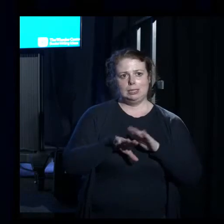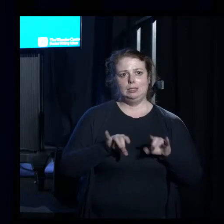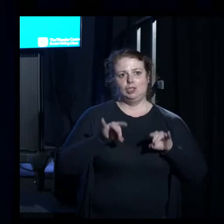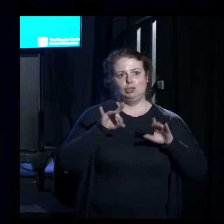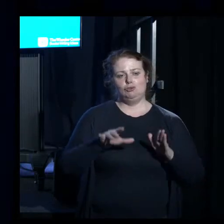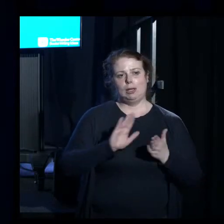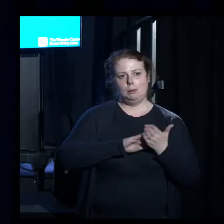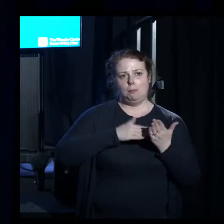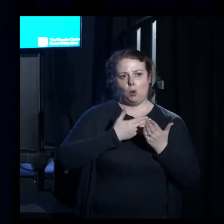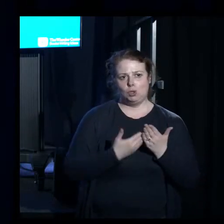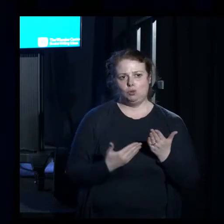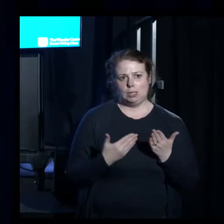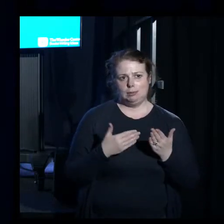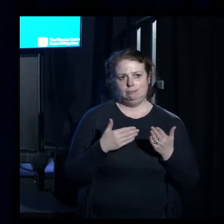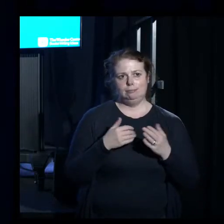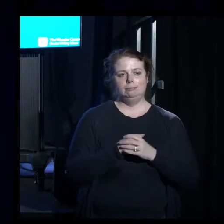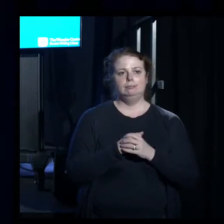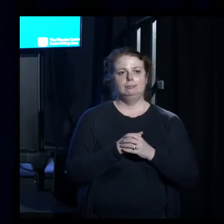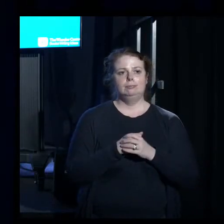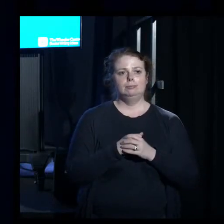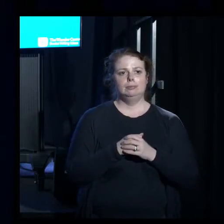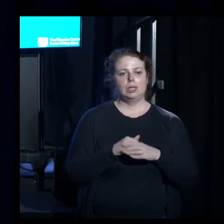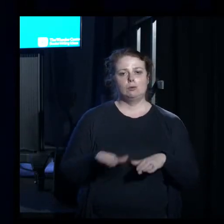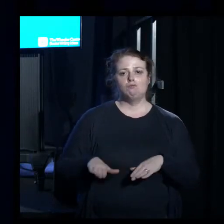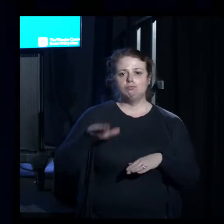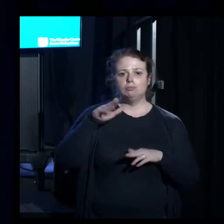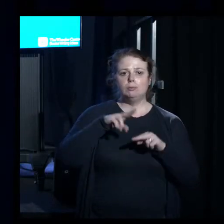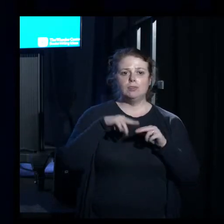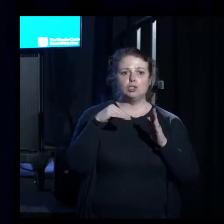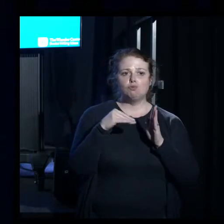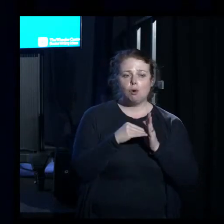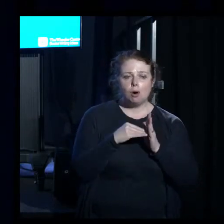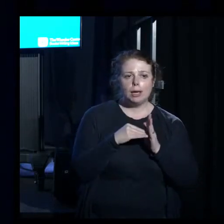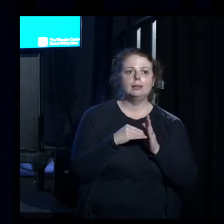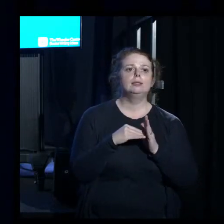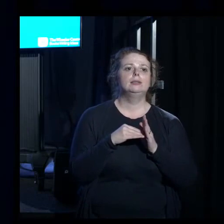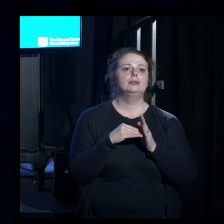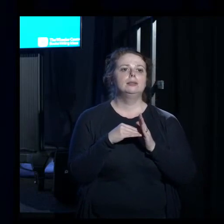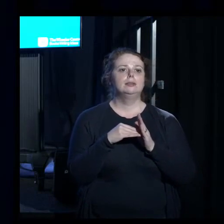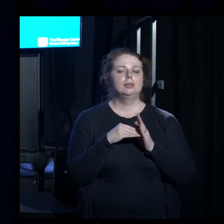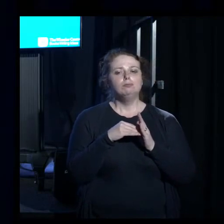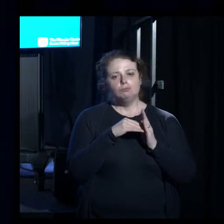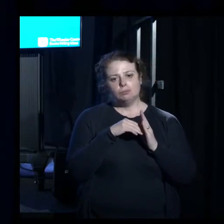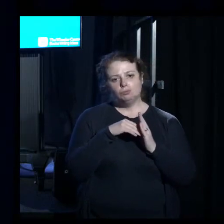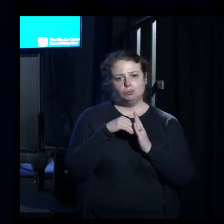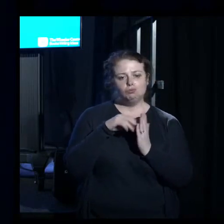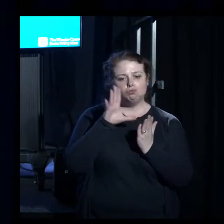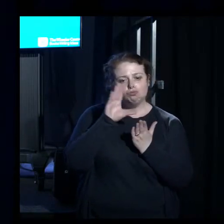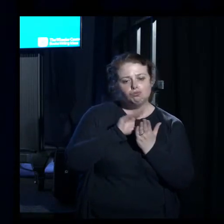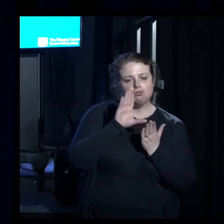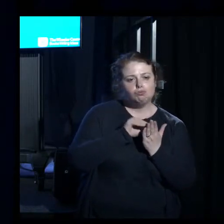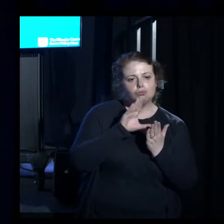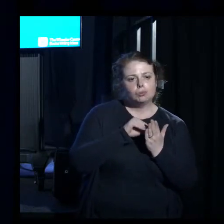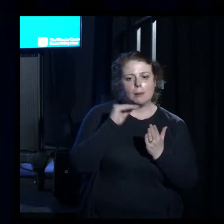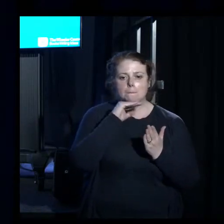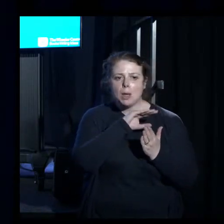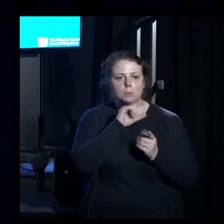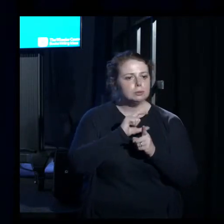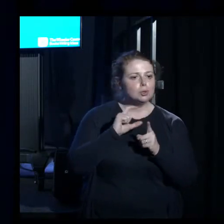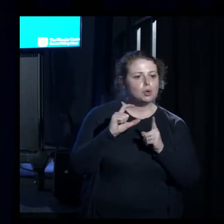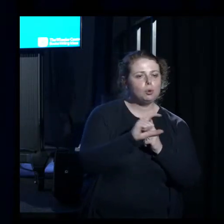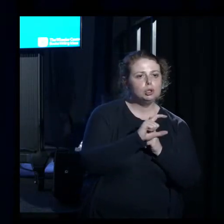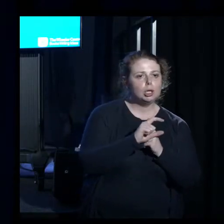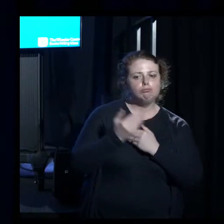poetry scene. Born and bred in Fitzroy, a great chronicler of Melbourne and its culture and migrations, and a highly